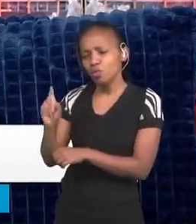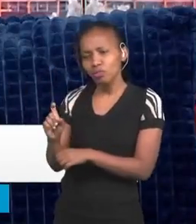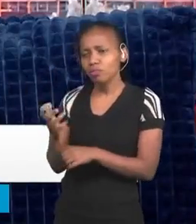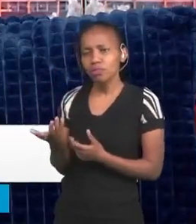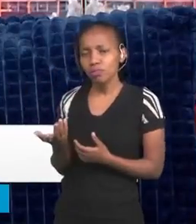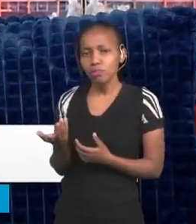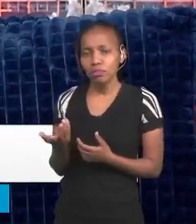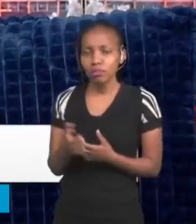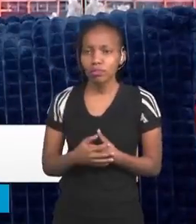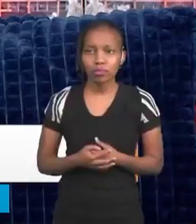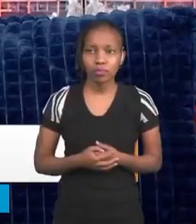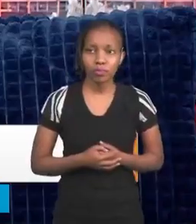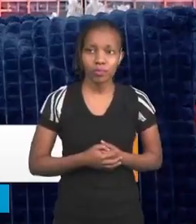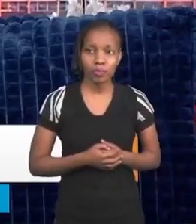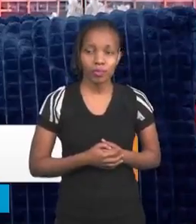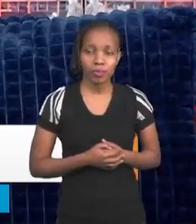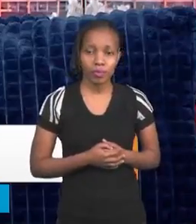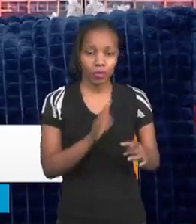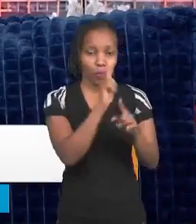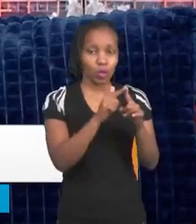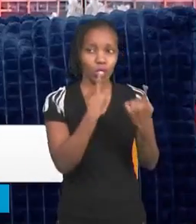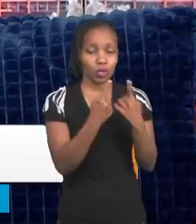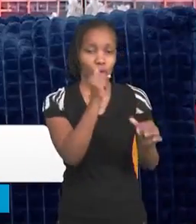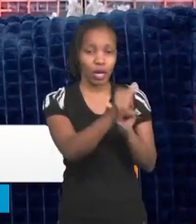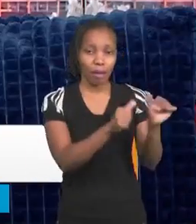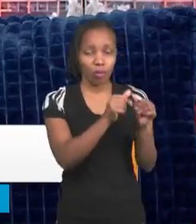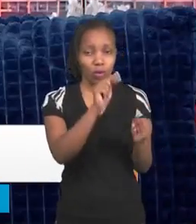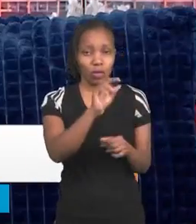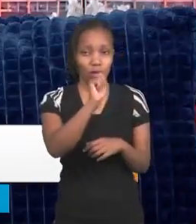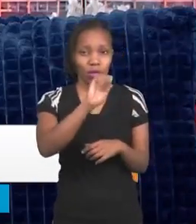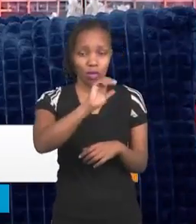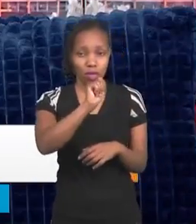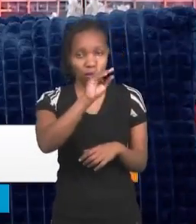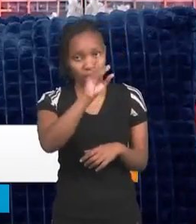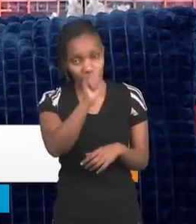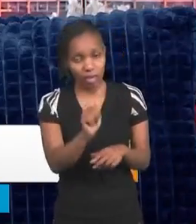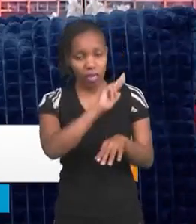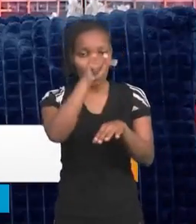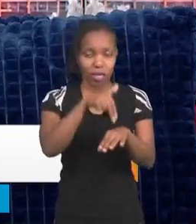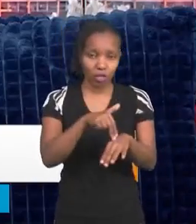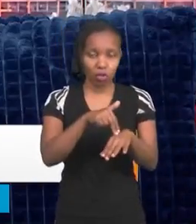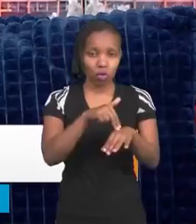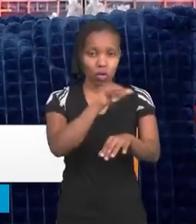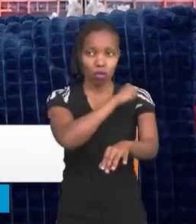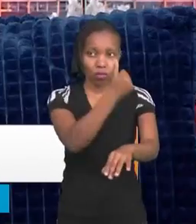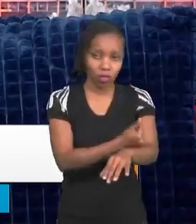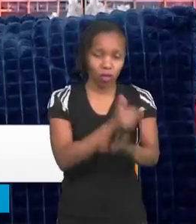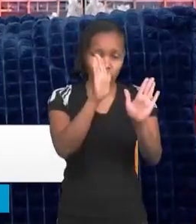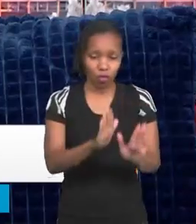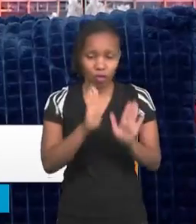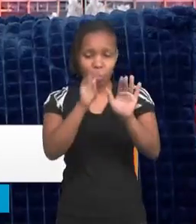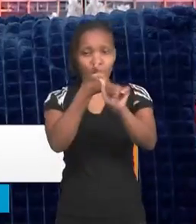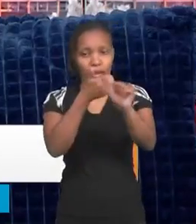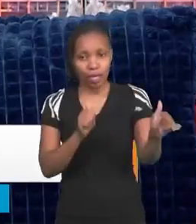I like the fact that anytime we talk about NACADA, the National Authority for the Campaign Against Alcohol and Drug